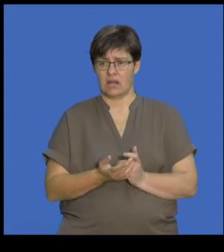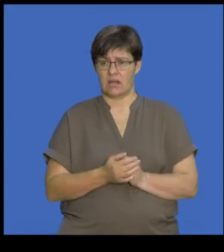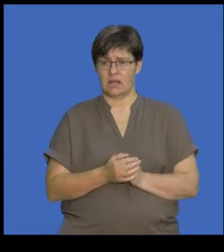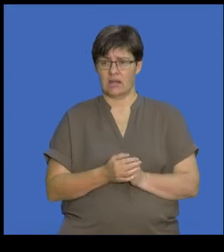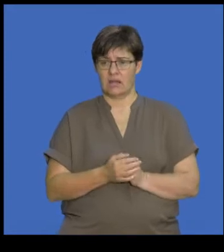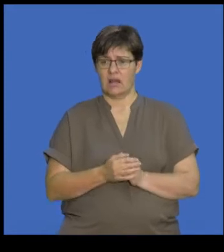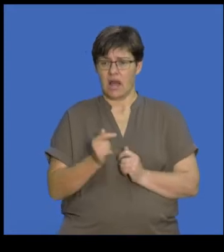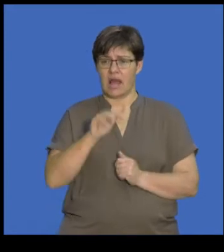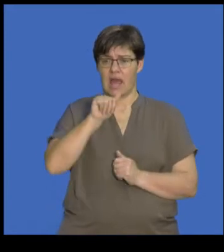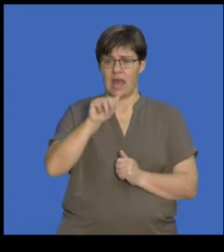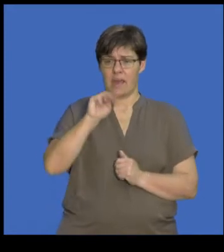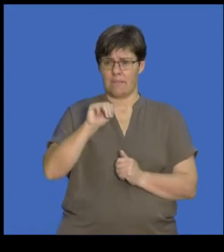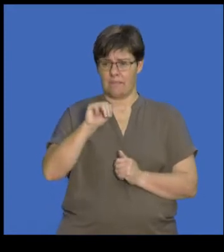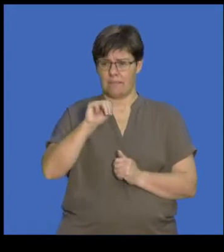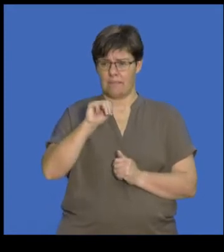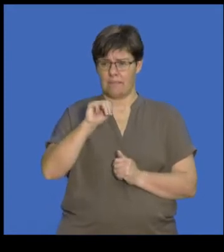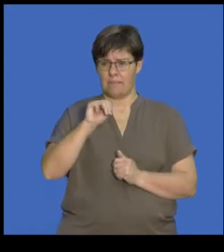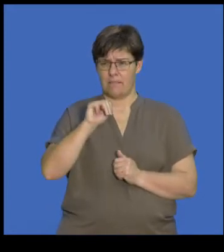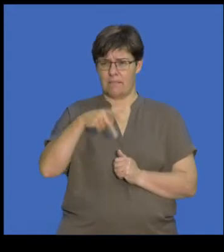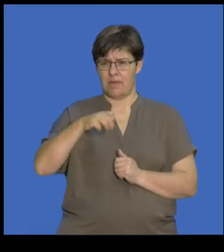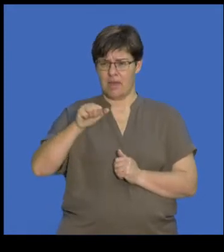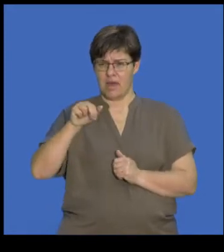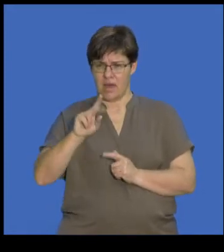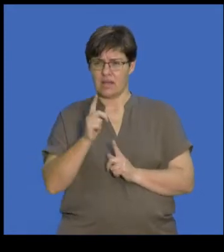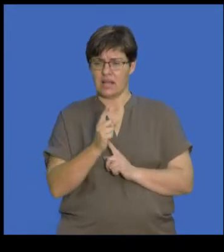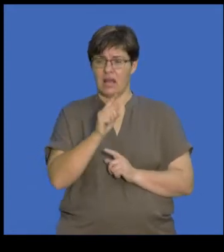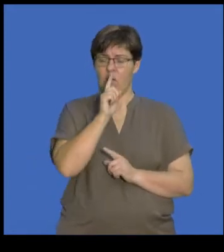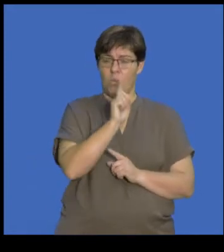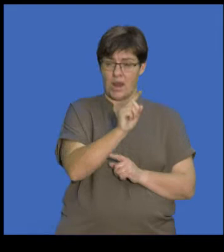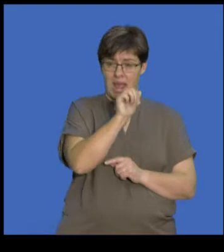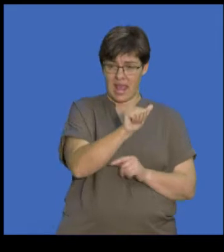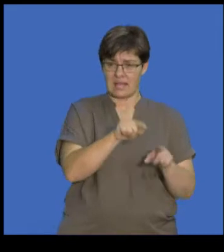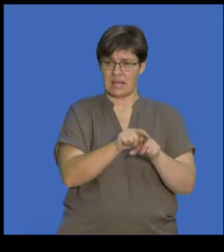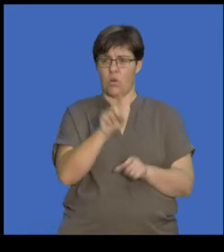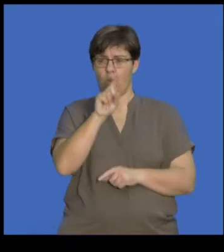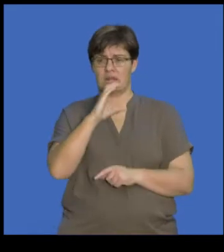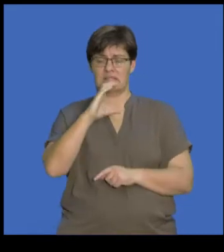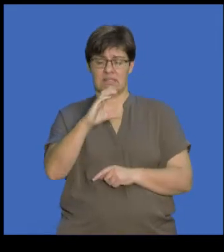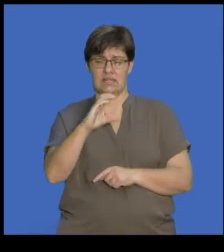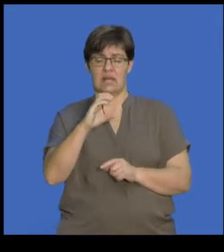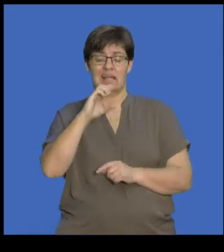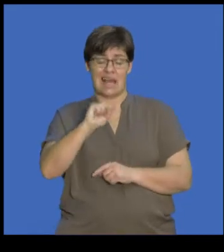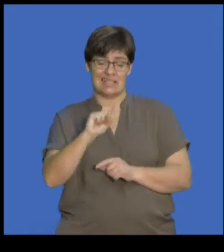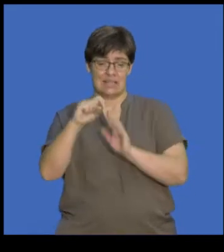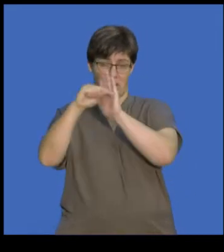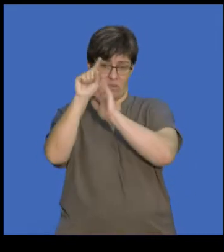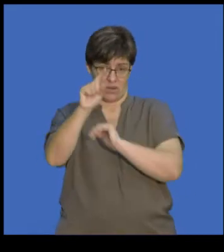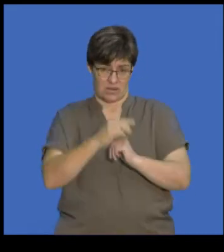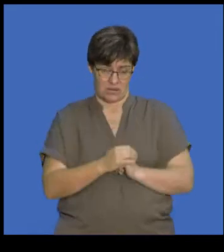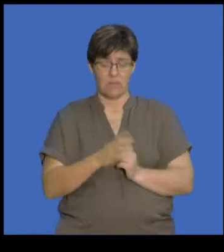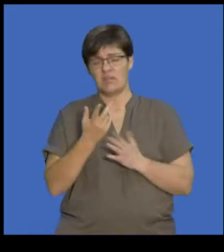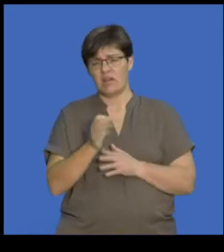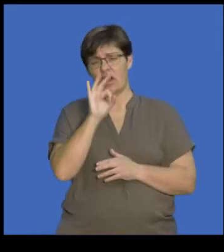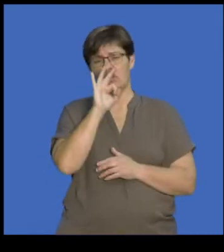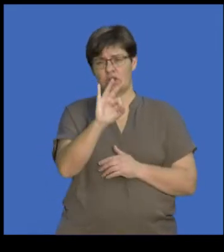when 1 coulomb of charge passes through a point per second. So if, for argument's sake, we're saying we have a reading